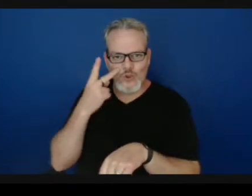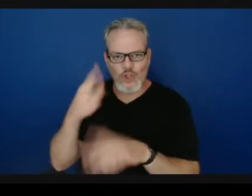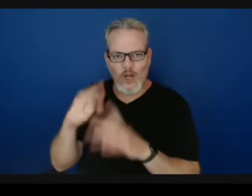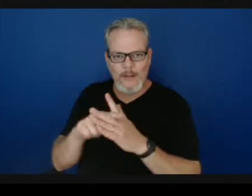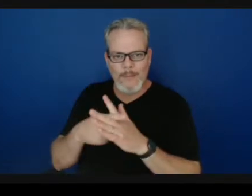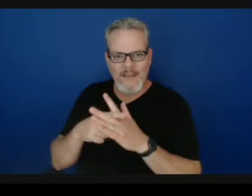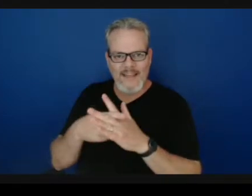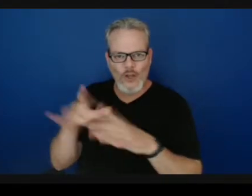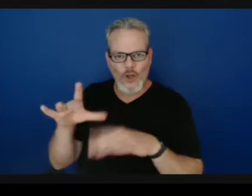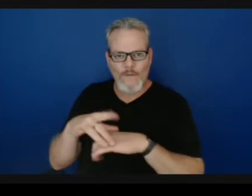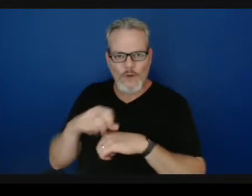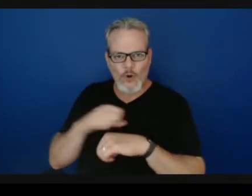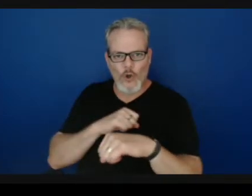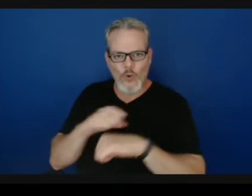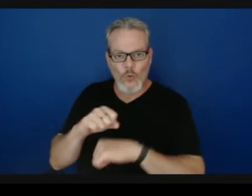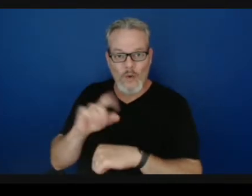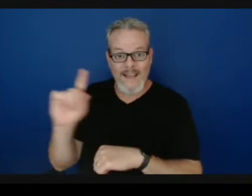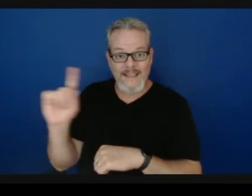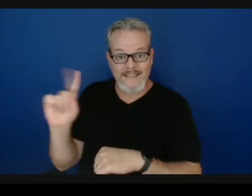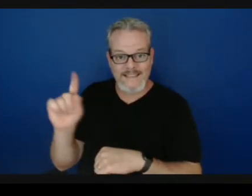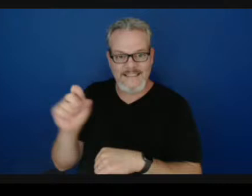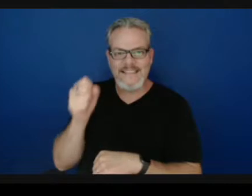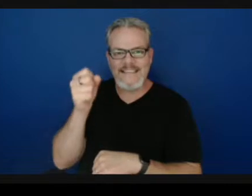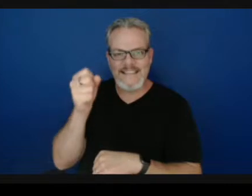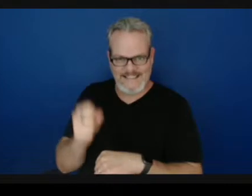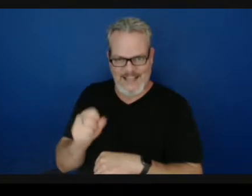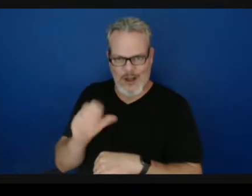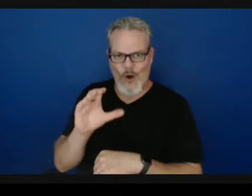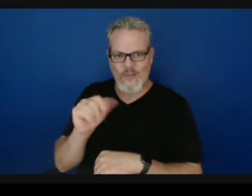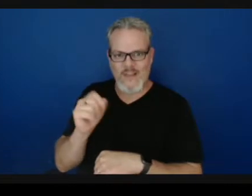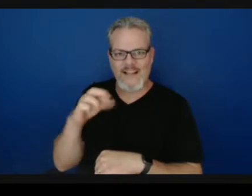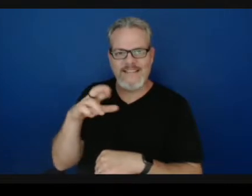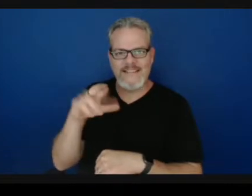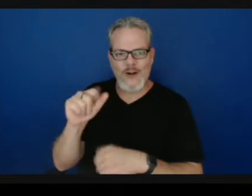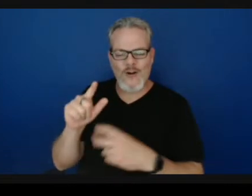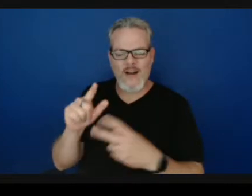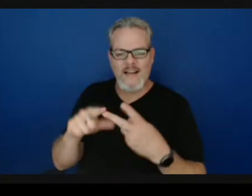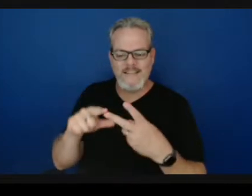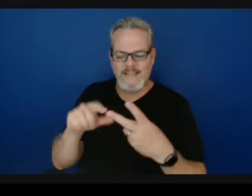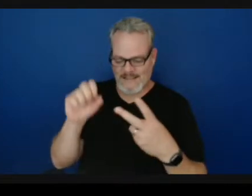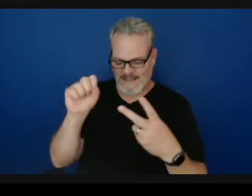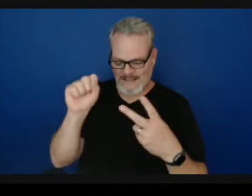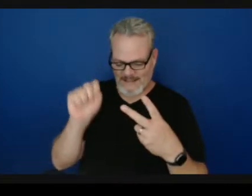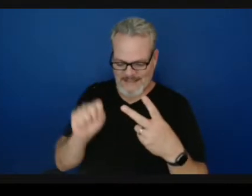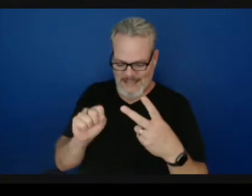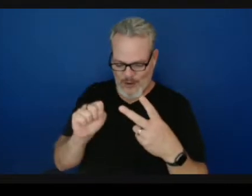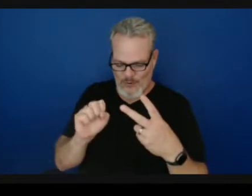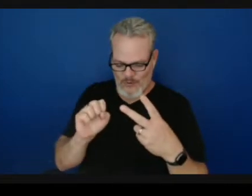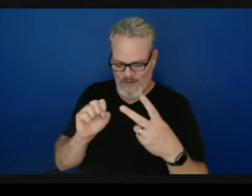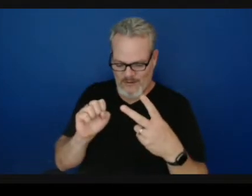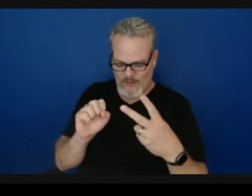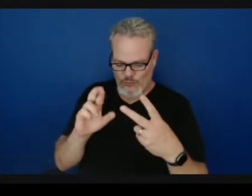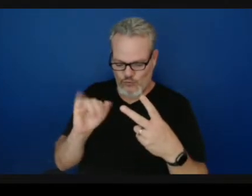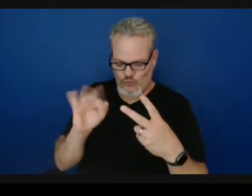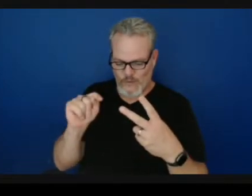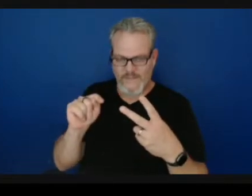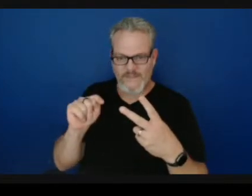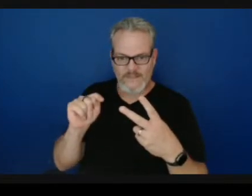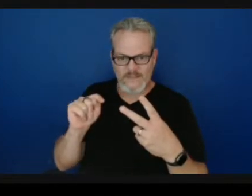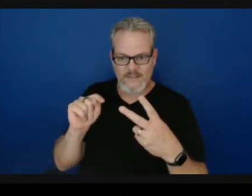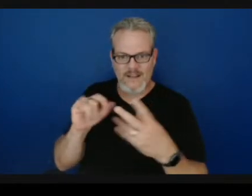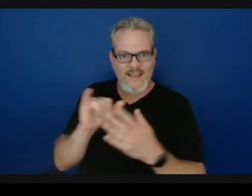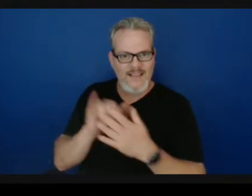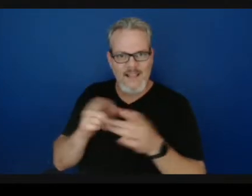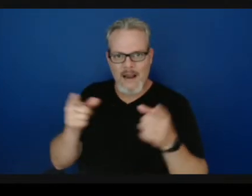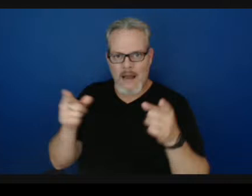south caldera and to the southwest rift. So that was a shift that occurred back in 2021. Magma has been coming in for years, filled it